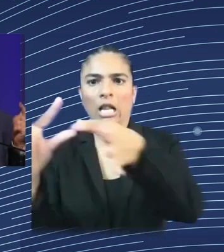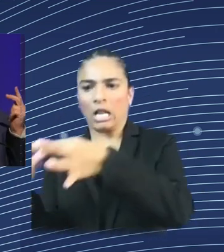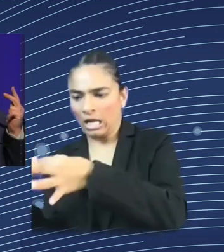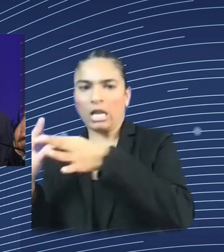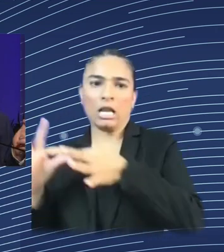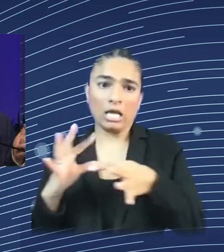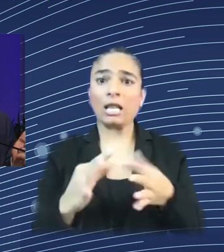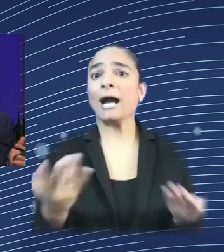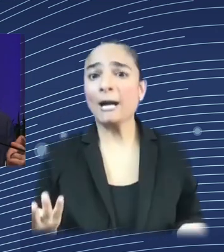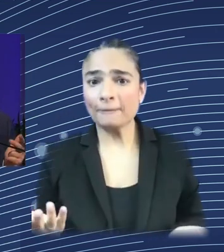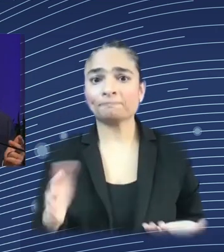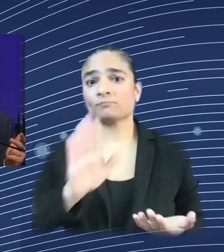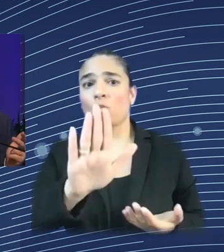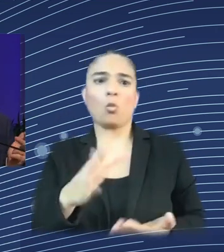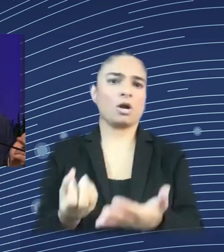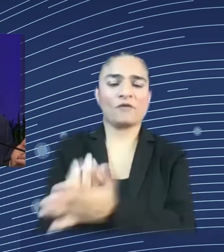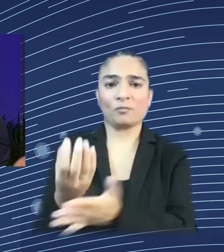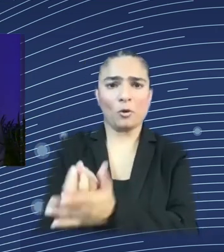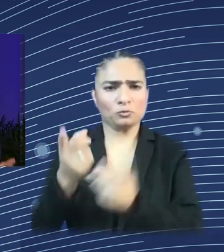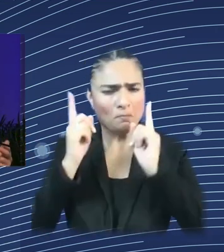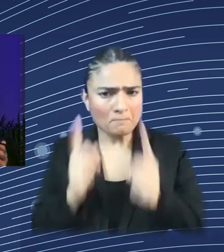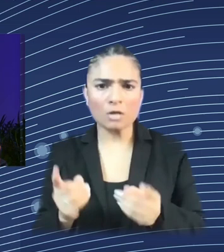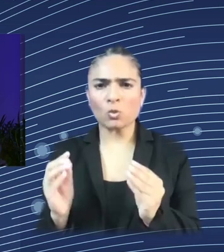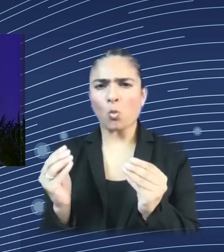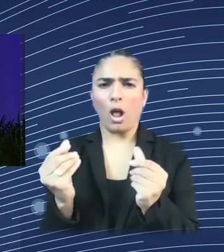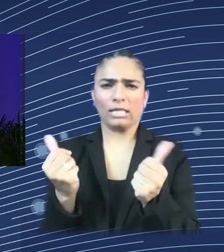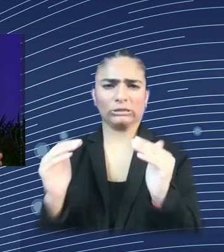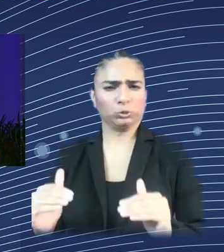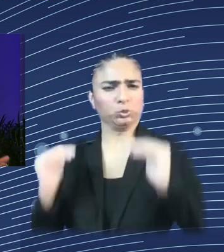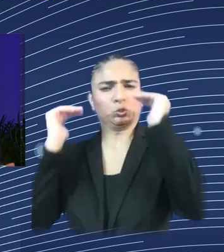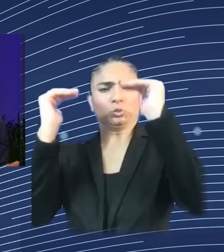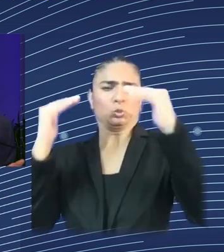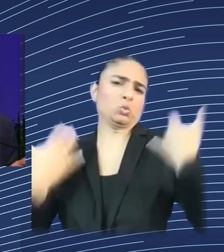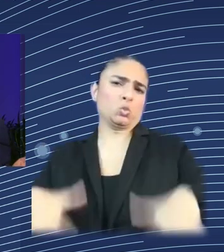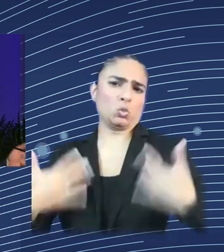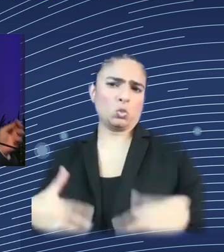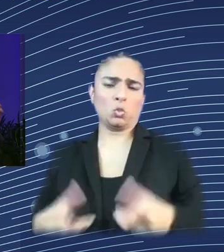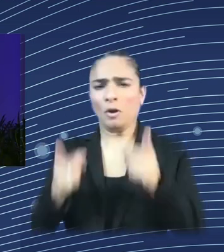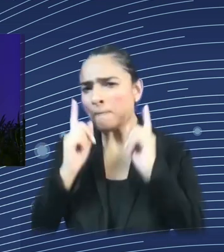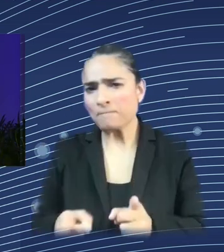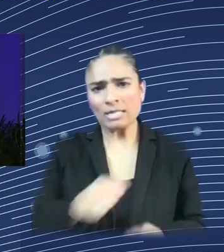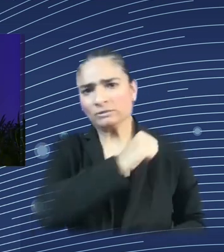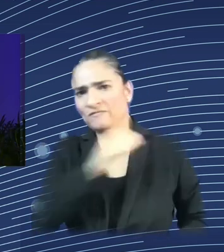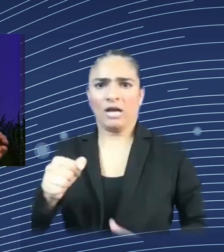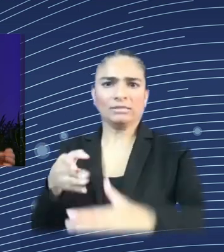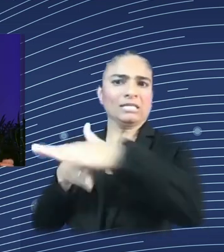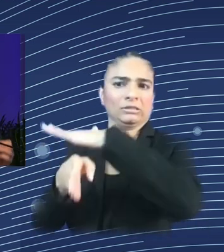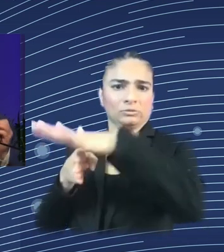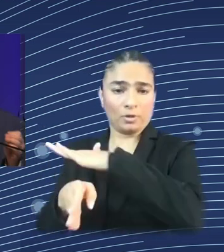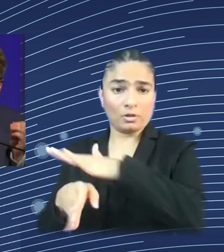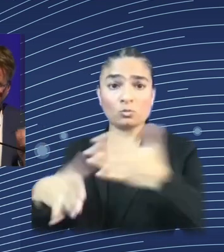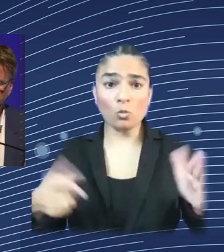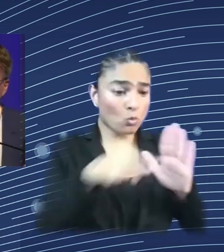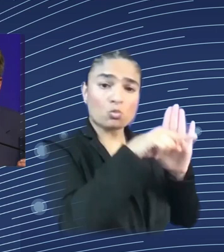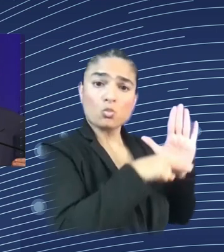But regarding the rules of data mining and privacy law, of course. But this is very important. The